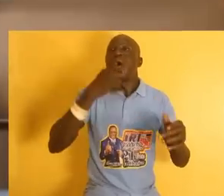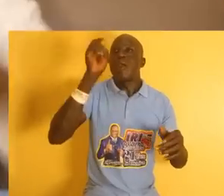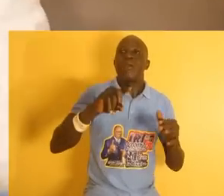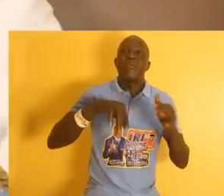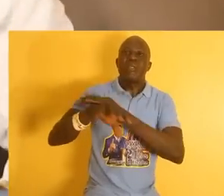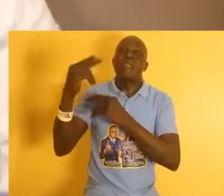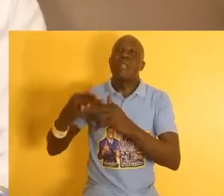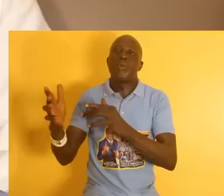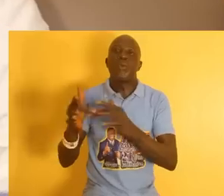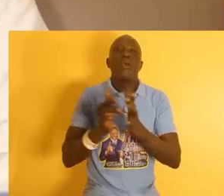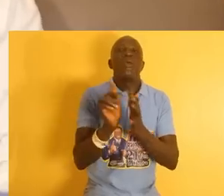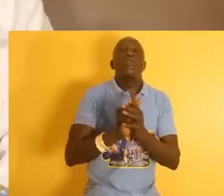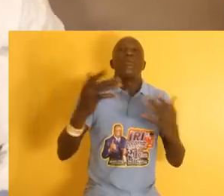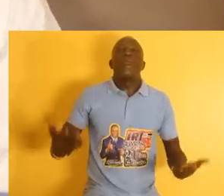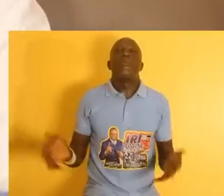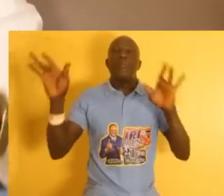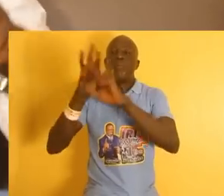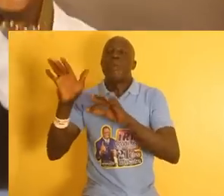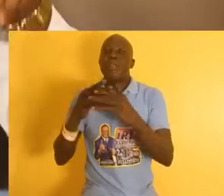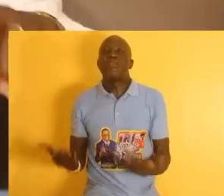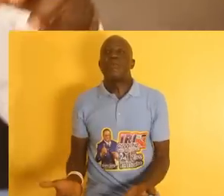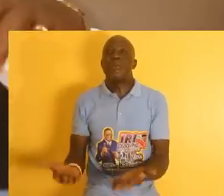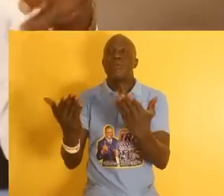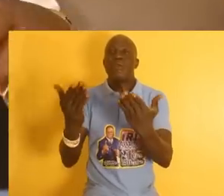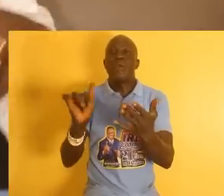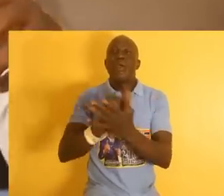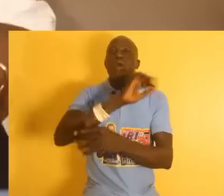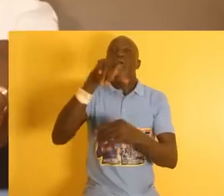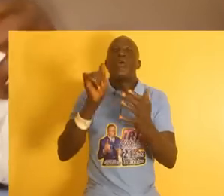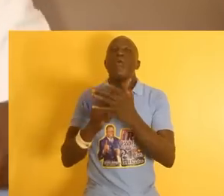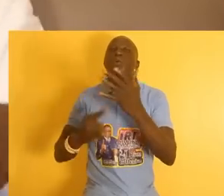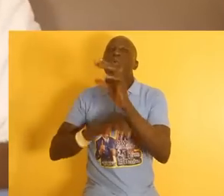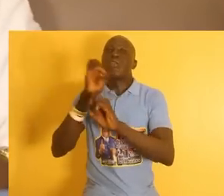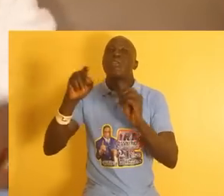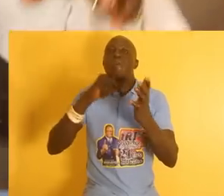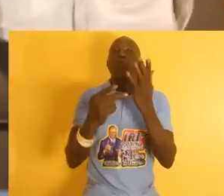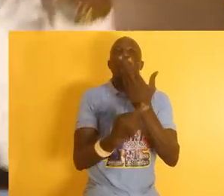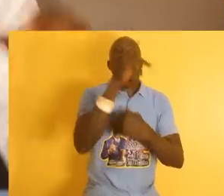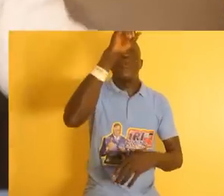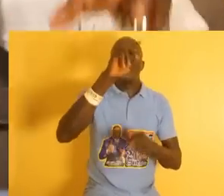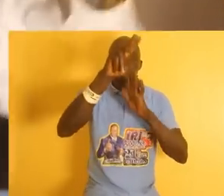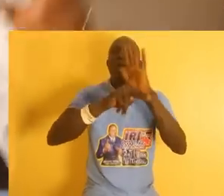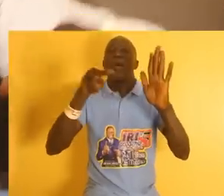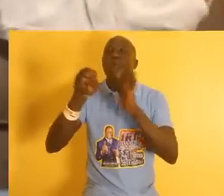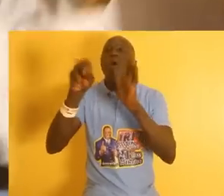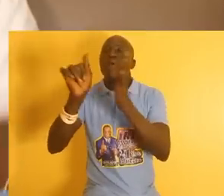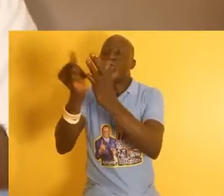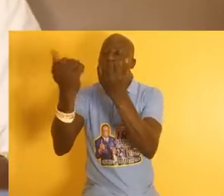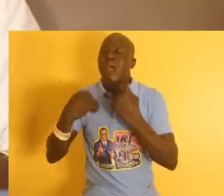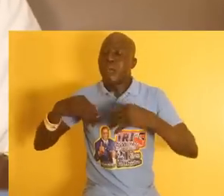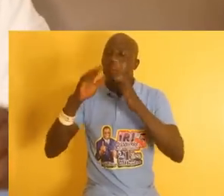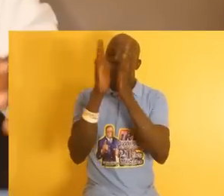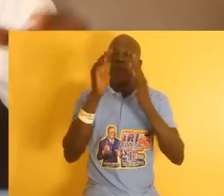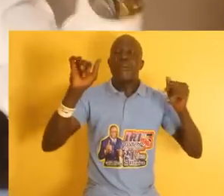to Jesus. Ah, no, I be a year today. Amen. No program work at Tika. In this one, lock it down. What do I do?